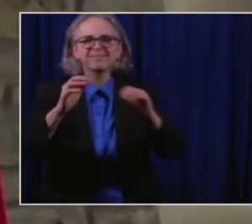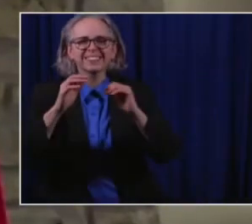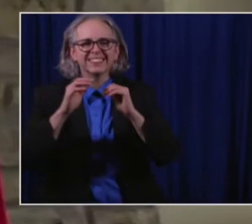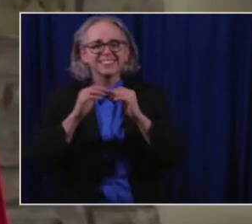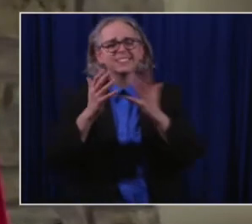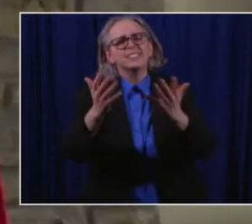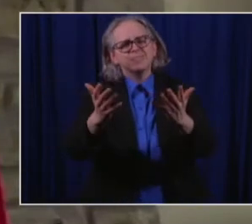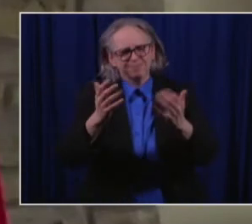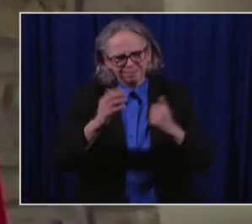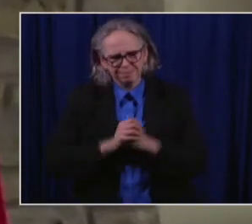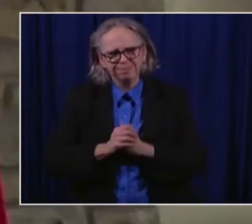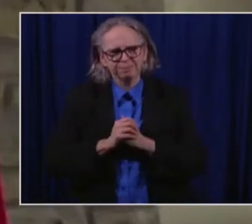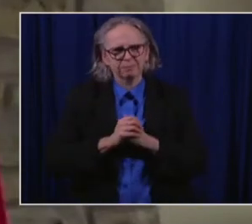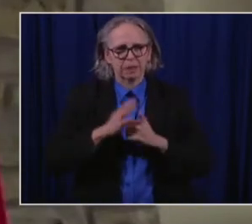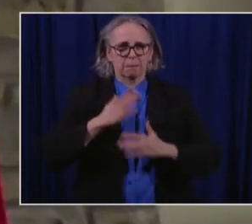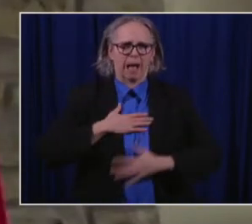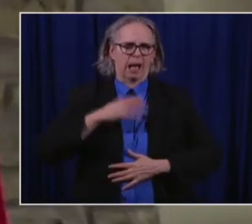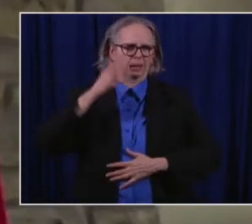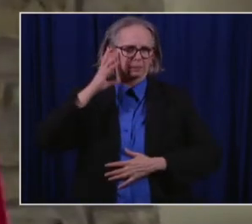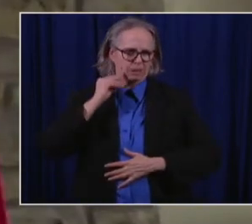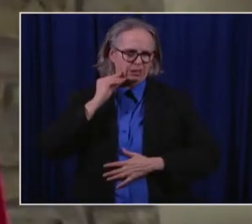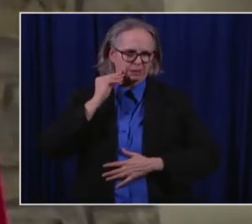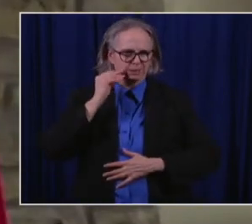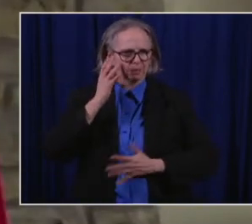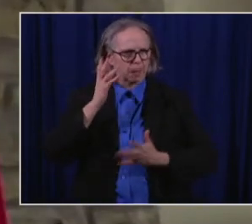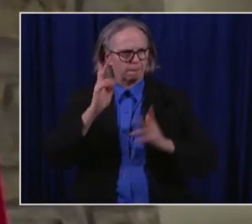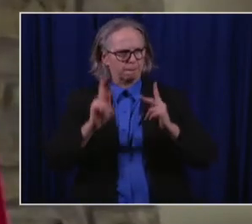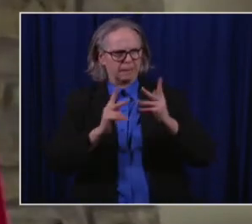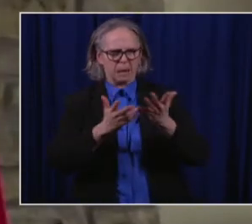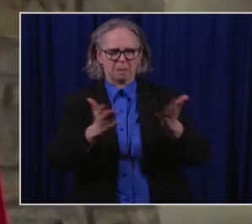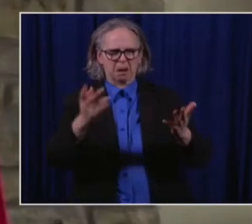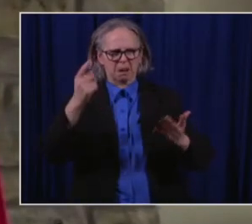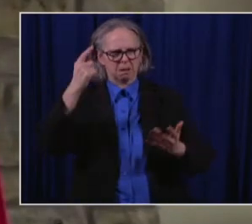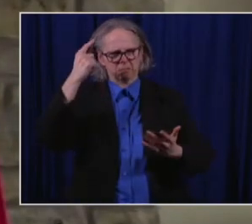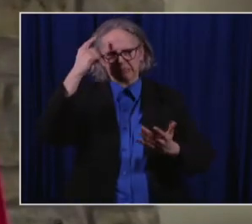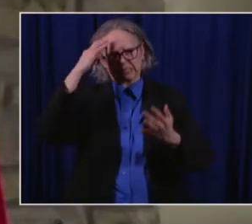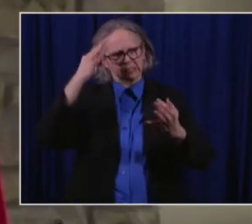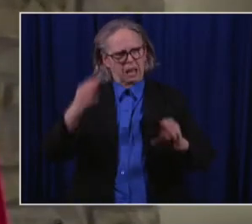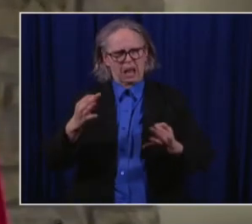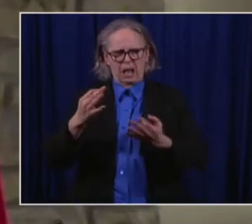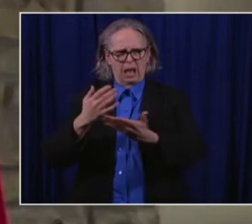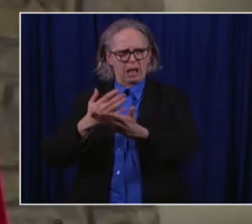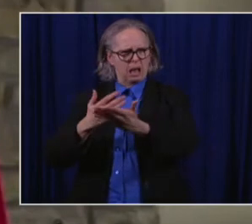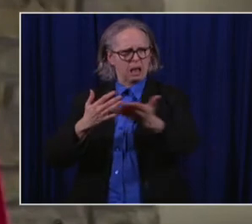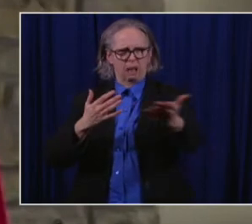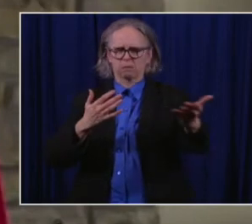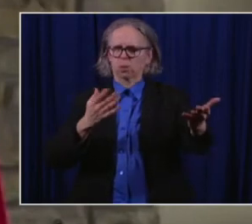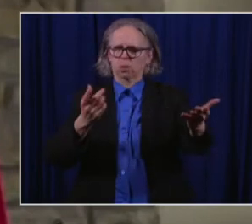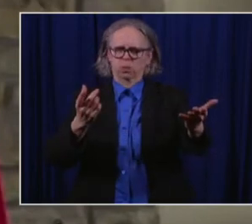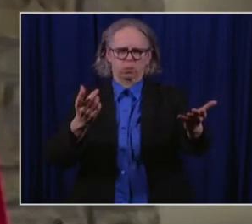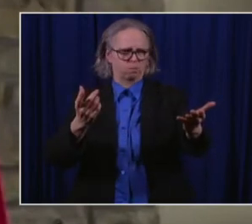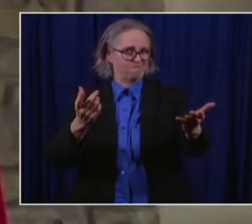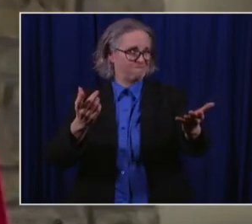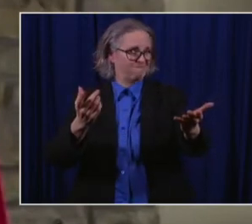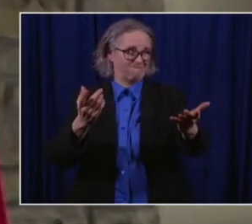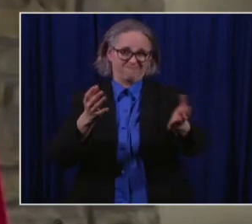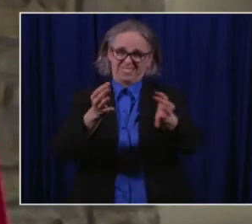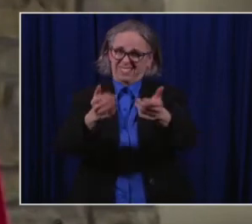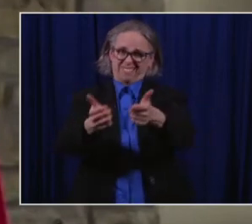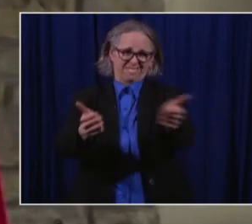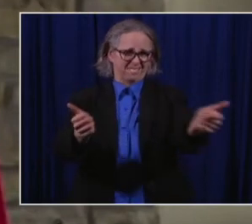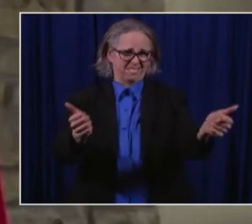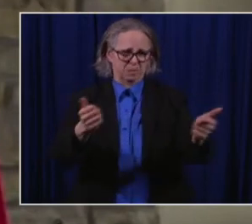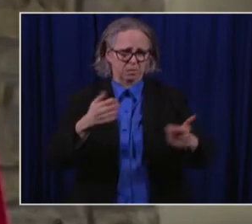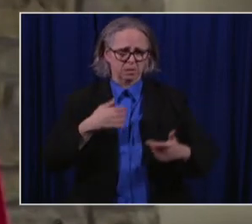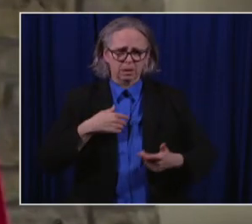themselves, and I think they are looking at what the facts are. I'm encouraged by what I'm seeing around the state at